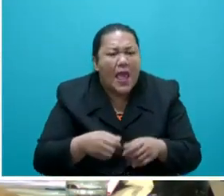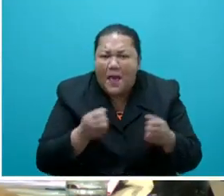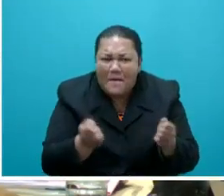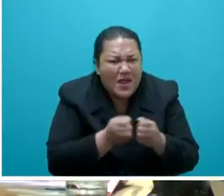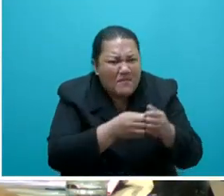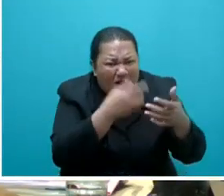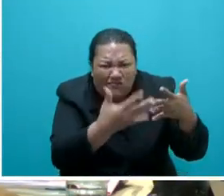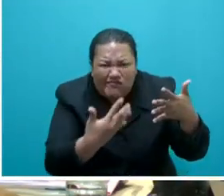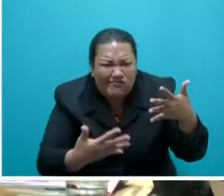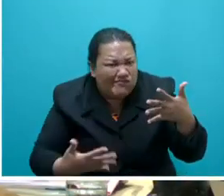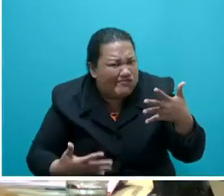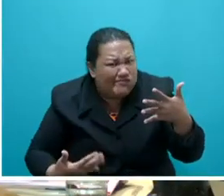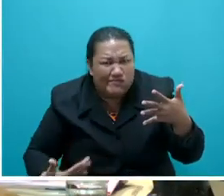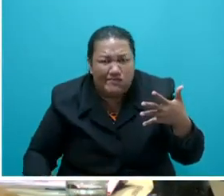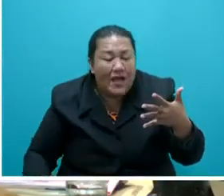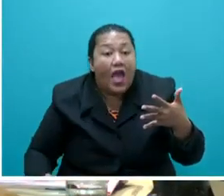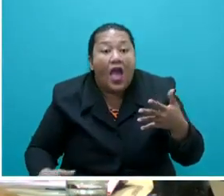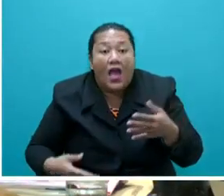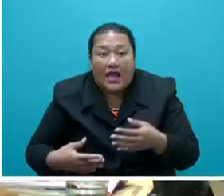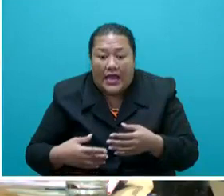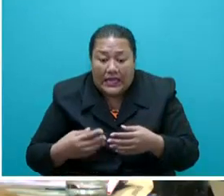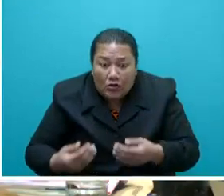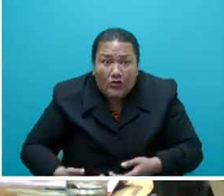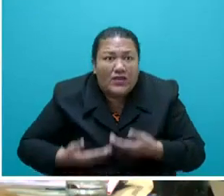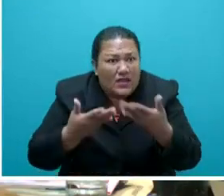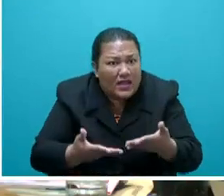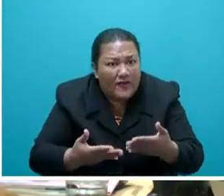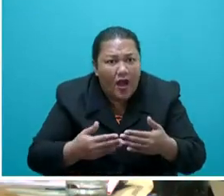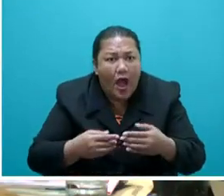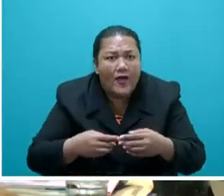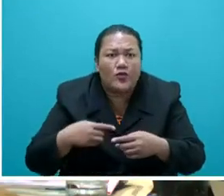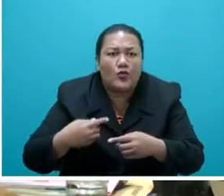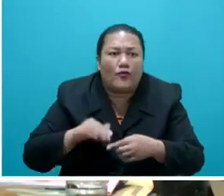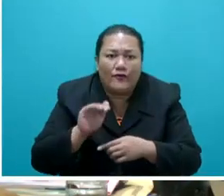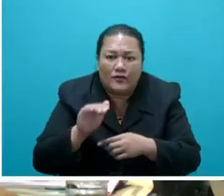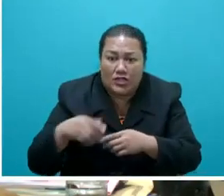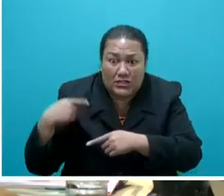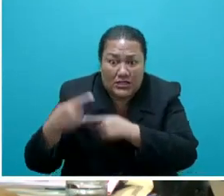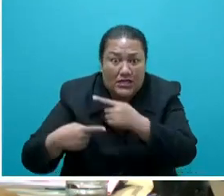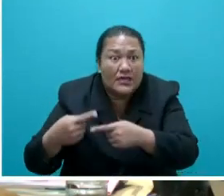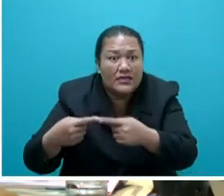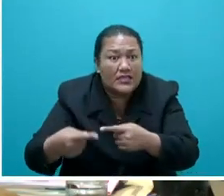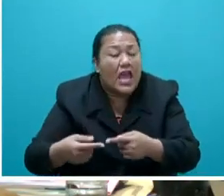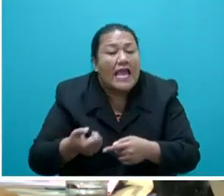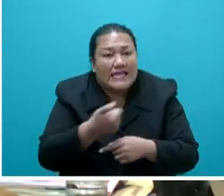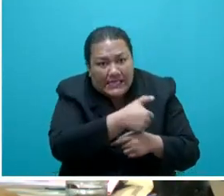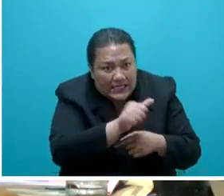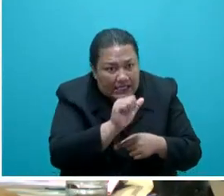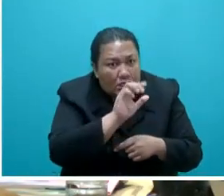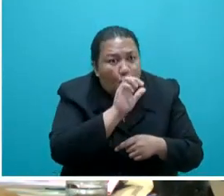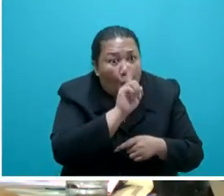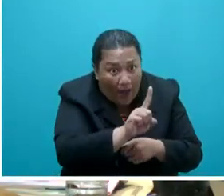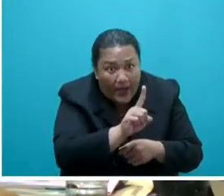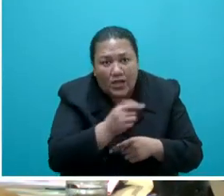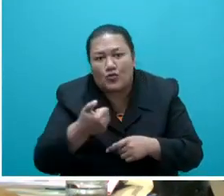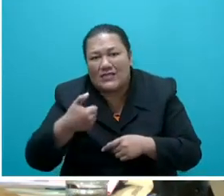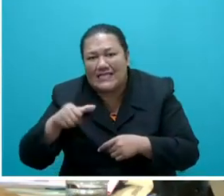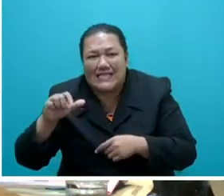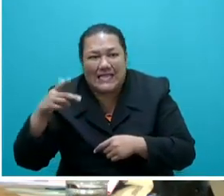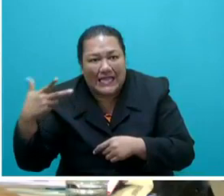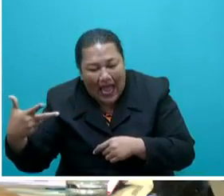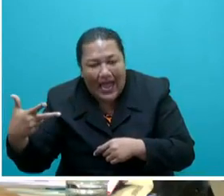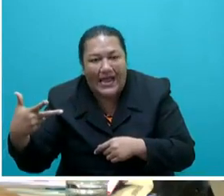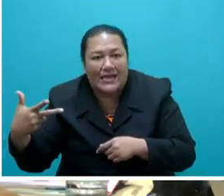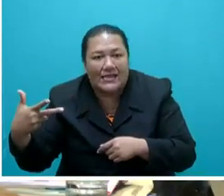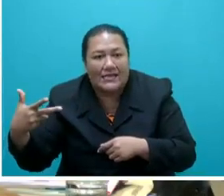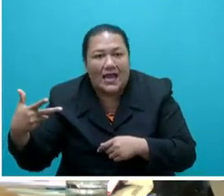kin for those aged 60 years and less, and a reduced cover for those between 61 and 69 years old. The Rural